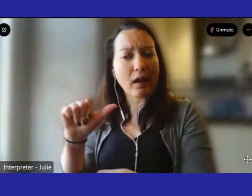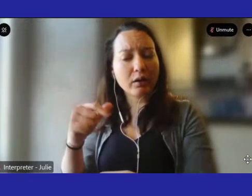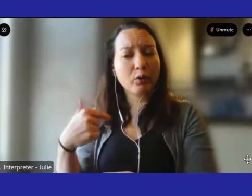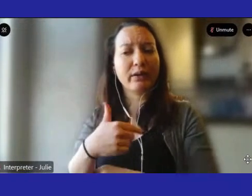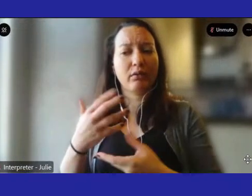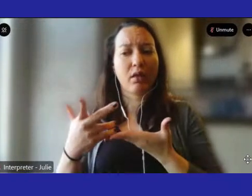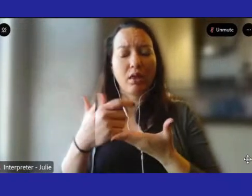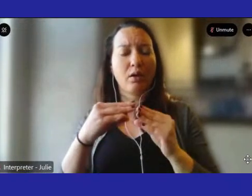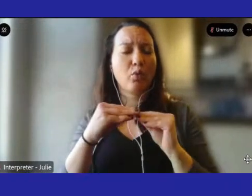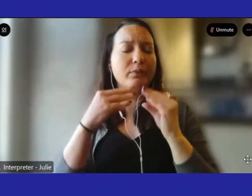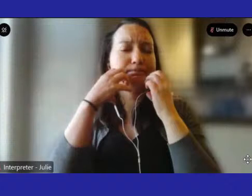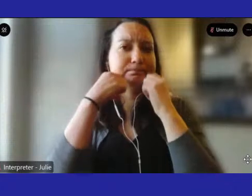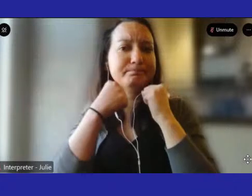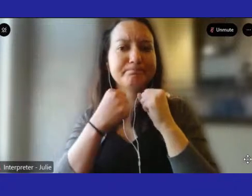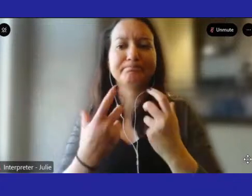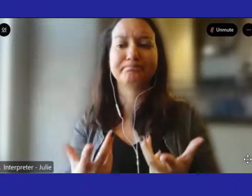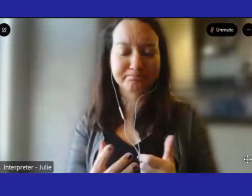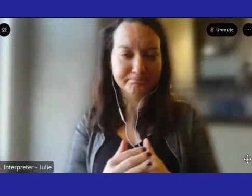meaningful fashion.